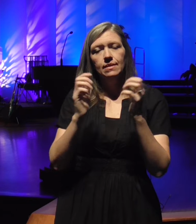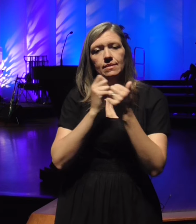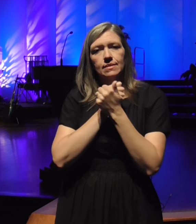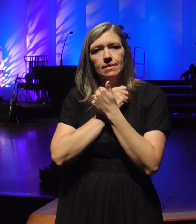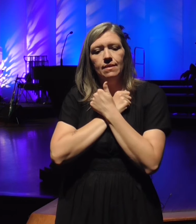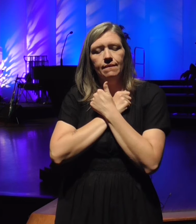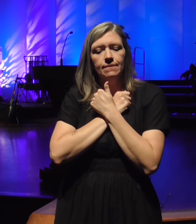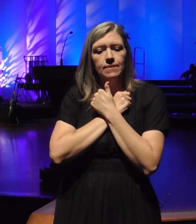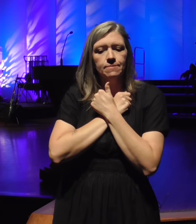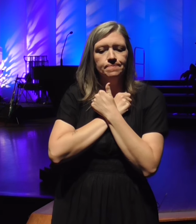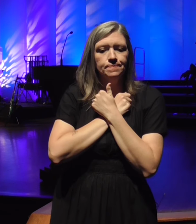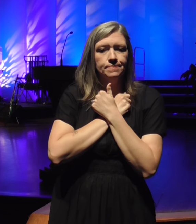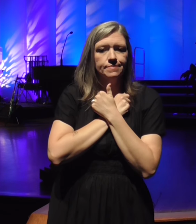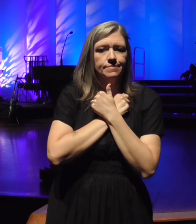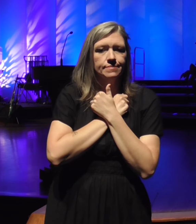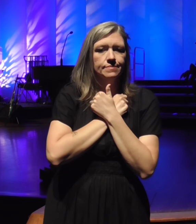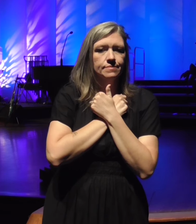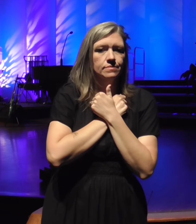We let